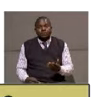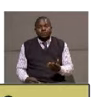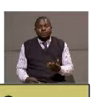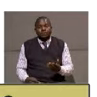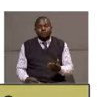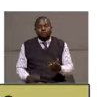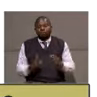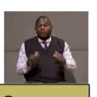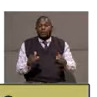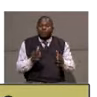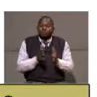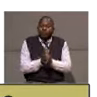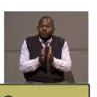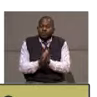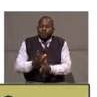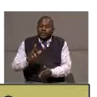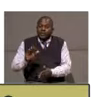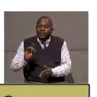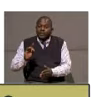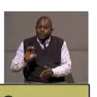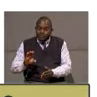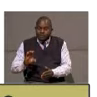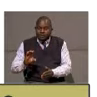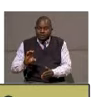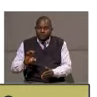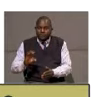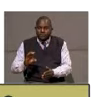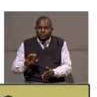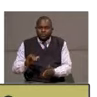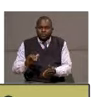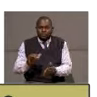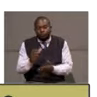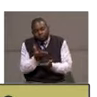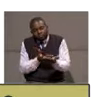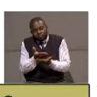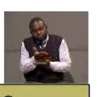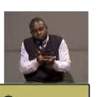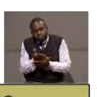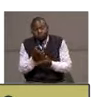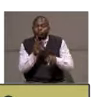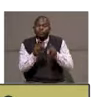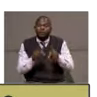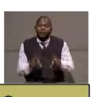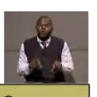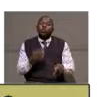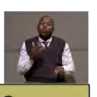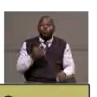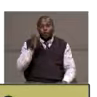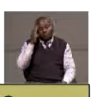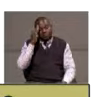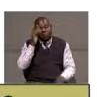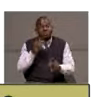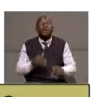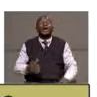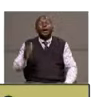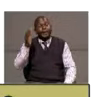apart from telling the RDCs to go and get, you know, to go and negotiate with the people, we know these people very well. I know